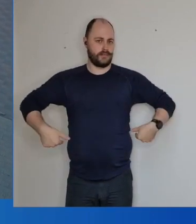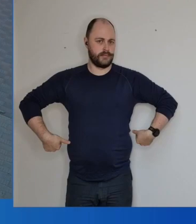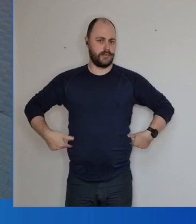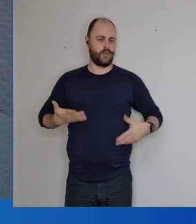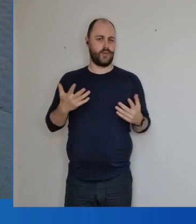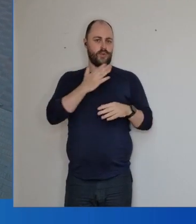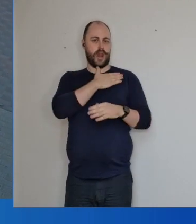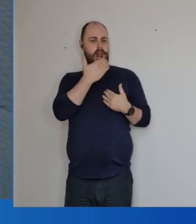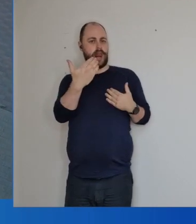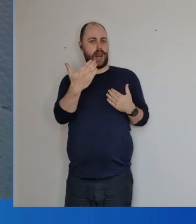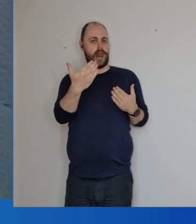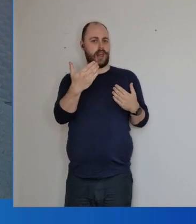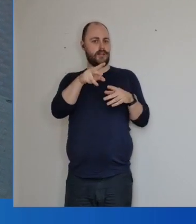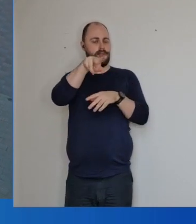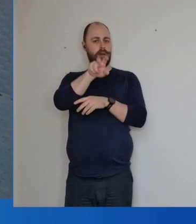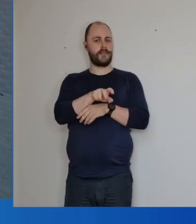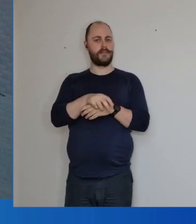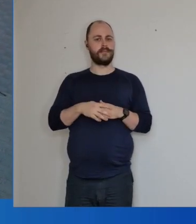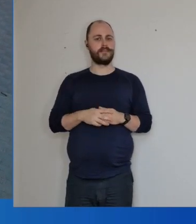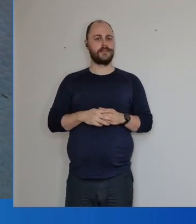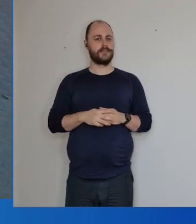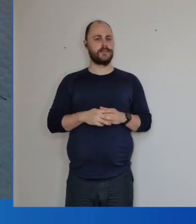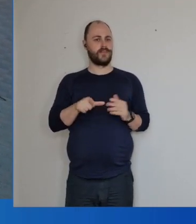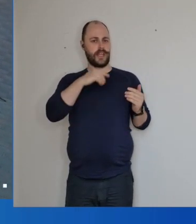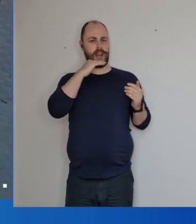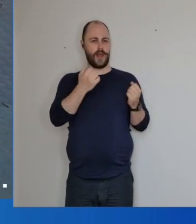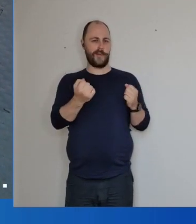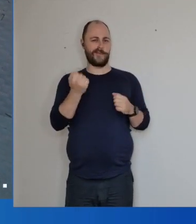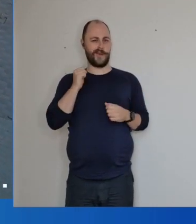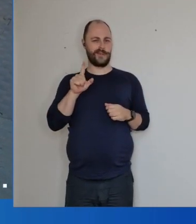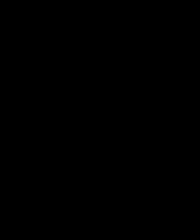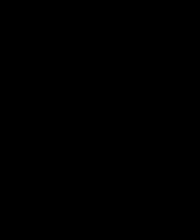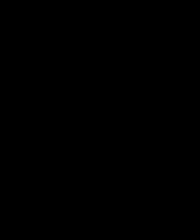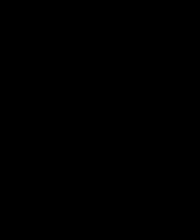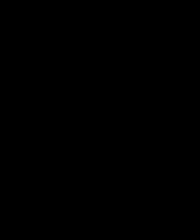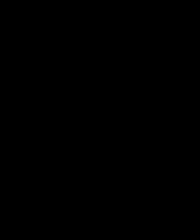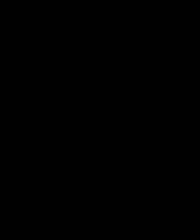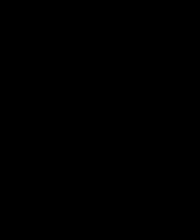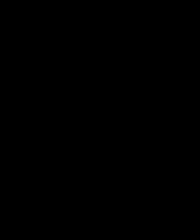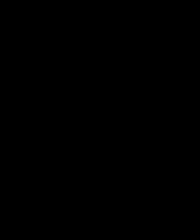hips back all the way up to where my shoulders are as I land. And that's what we call the power shrimp.